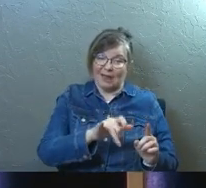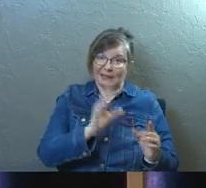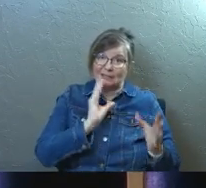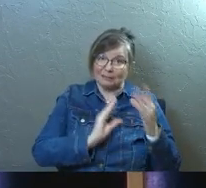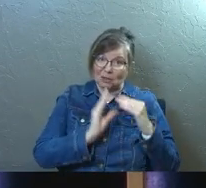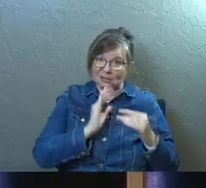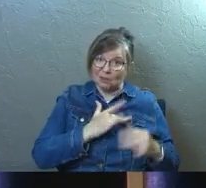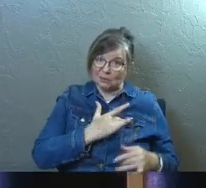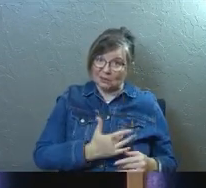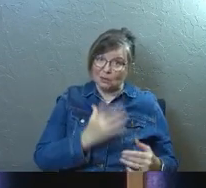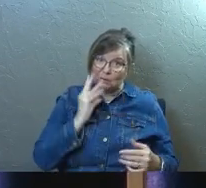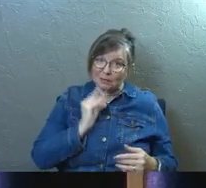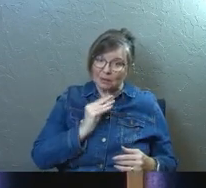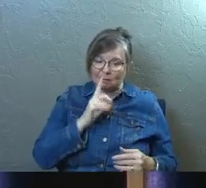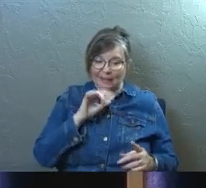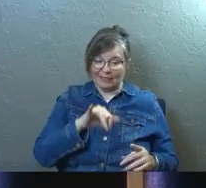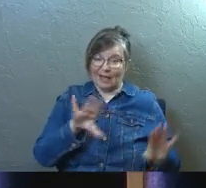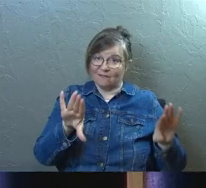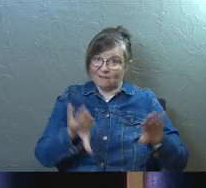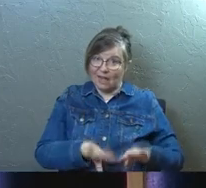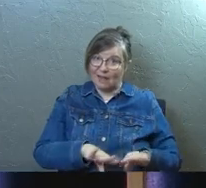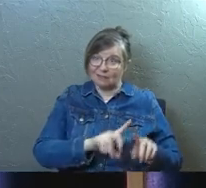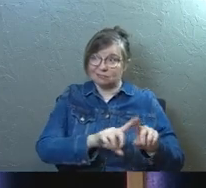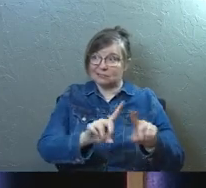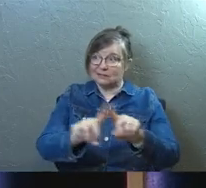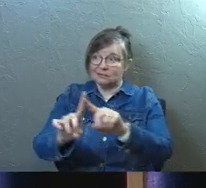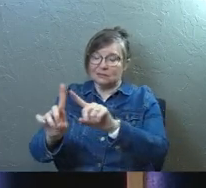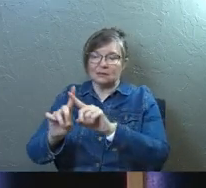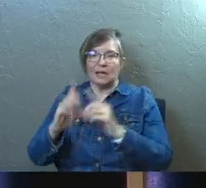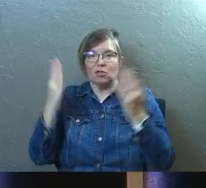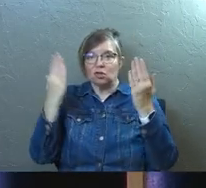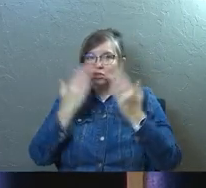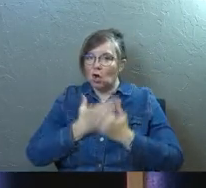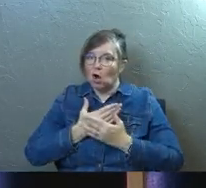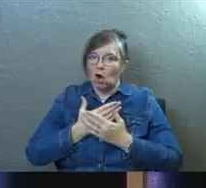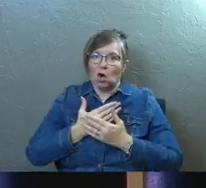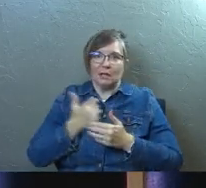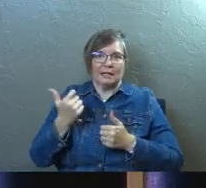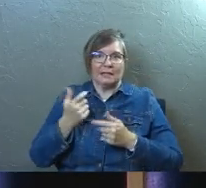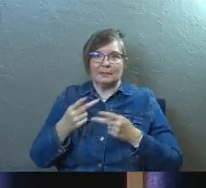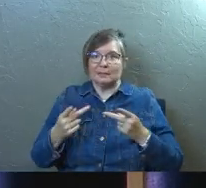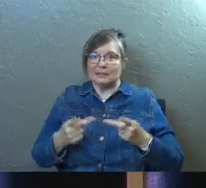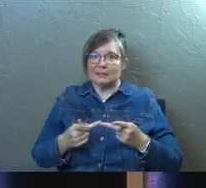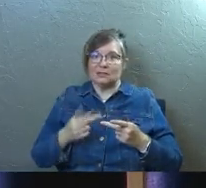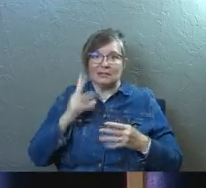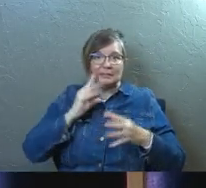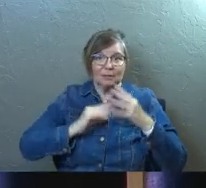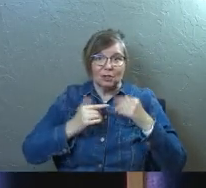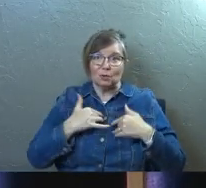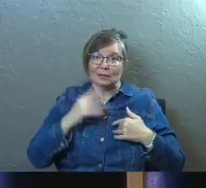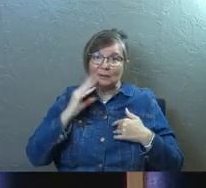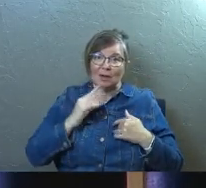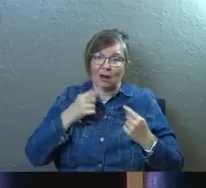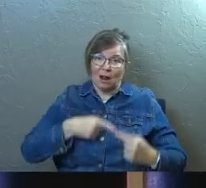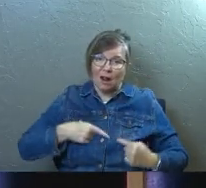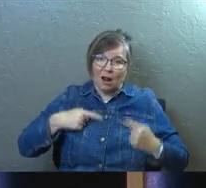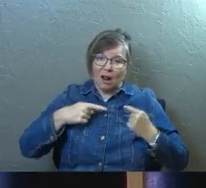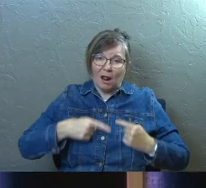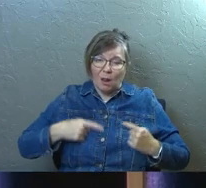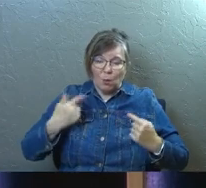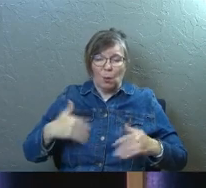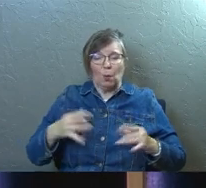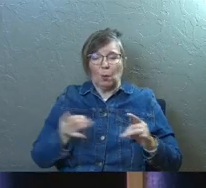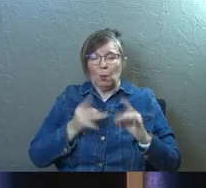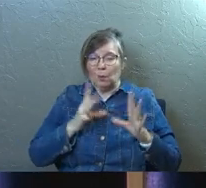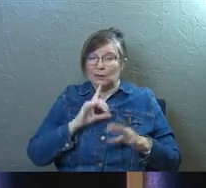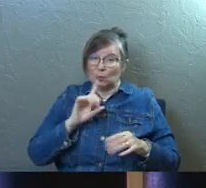into. Because the valleys all across this room, again, it's the darkest of the darks, it's the shadowiest of the shadows, right? Like it's a real place. The